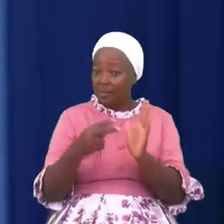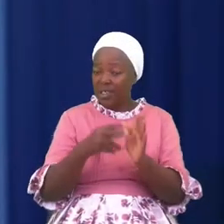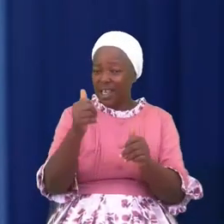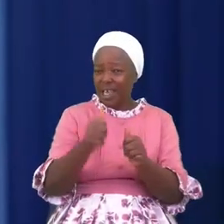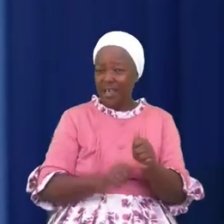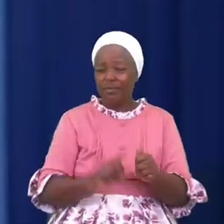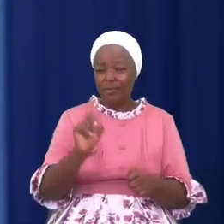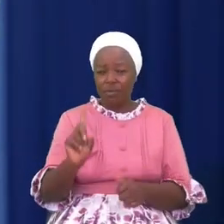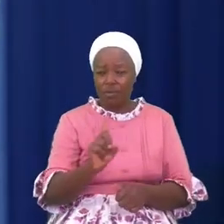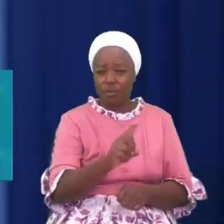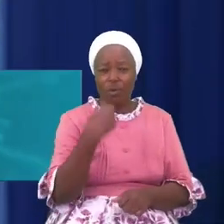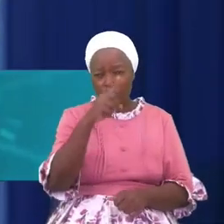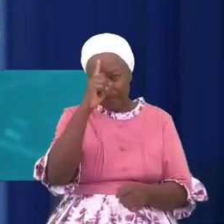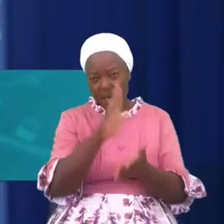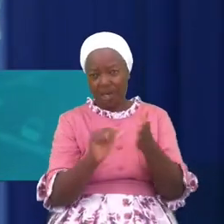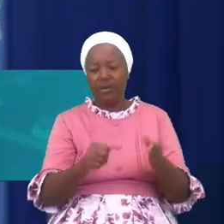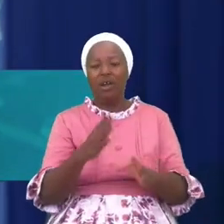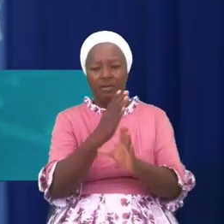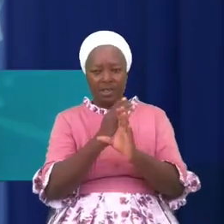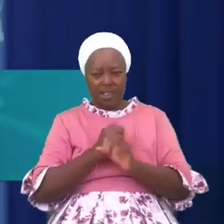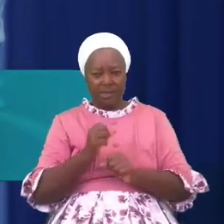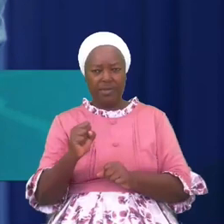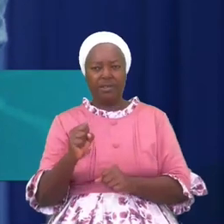You're not a spectator here tonight.